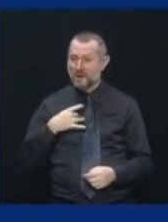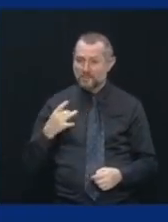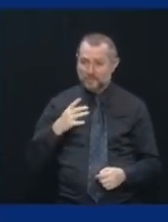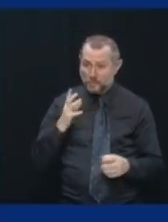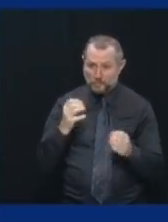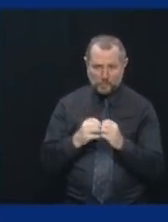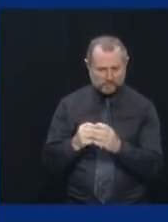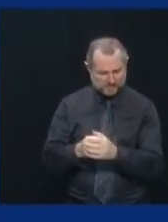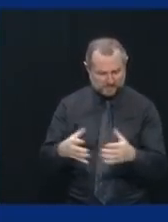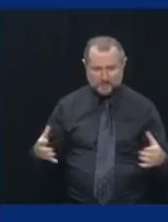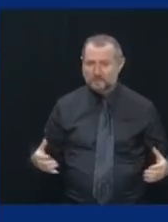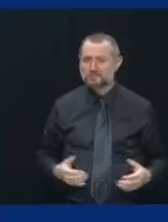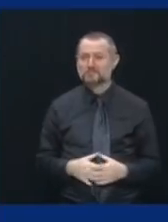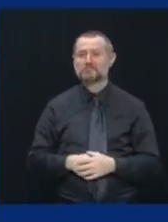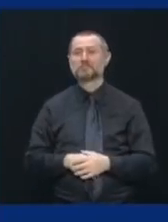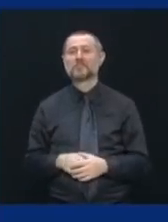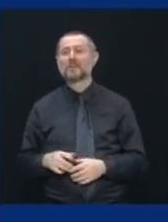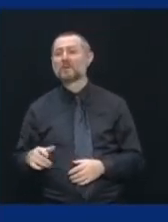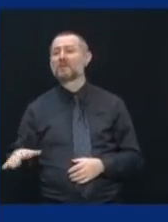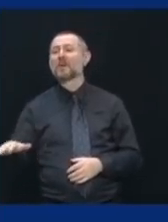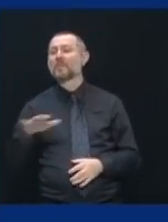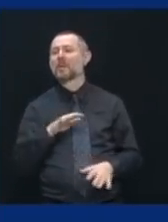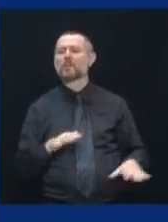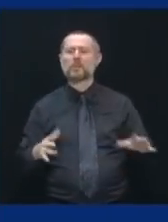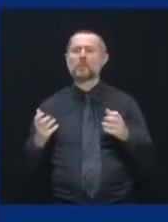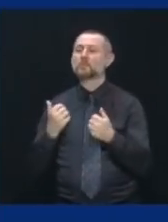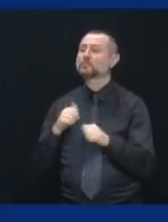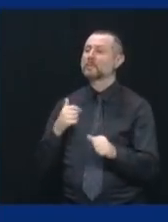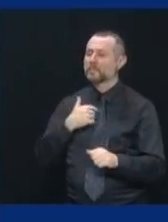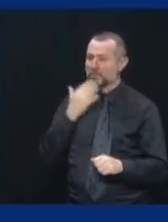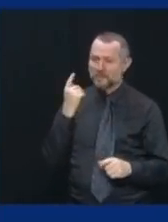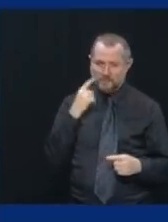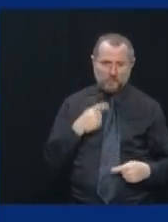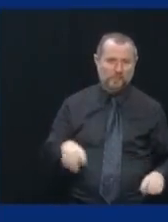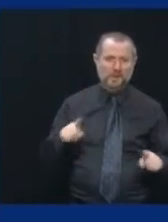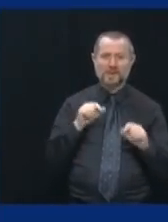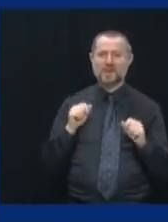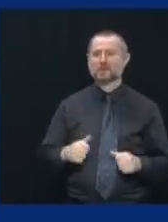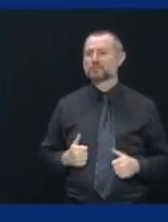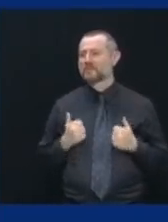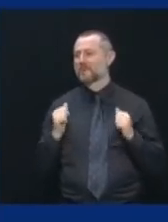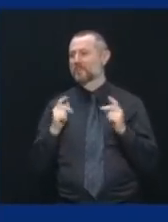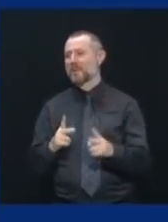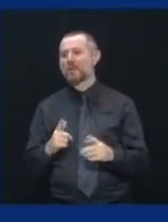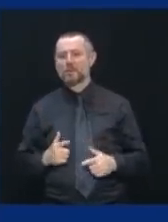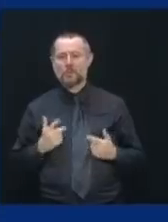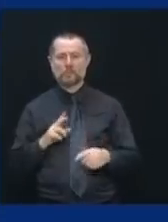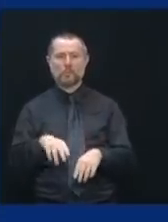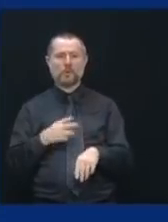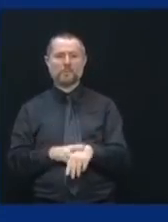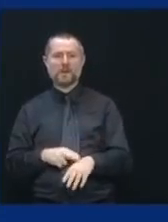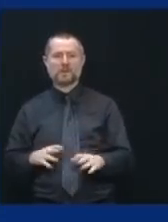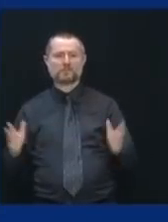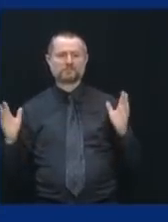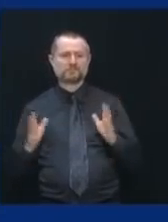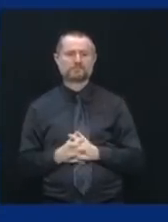is just striving to make sure that every New Yorker can get on with their lives as quickly as possible, which I think is what we all want and need. Yeah, and Dave, let's